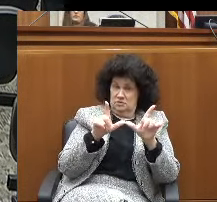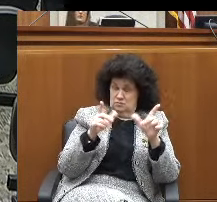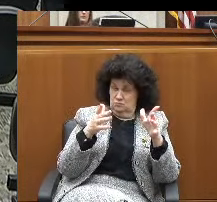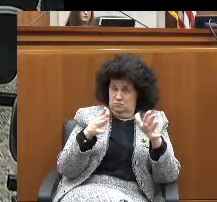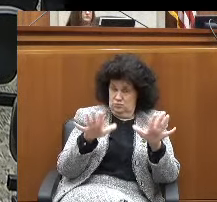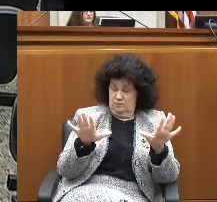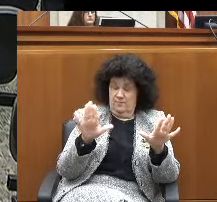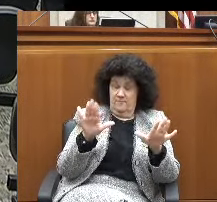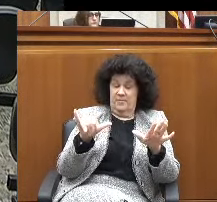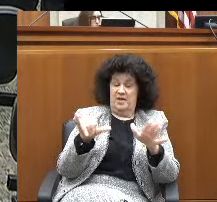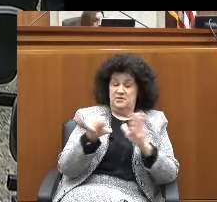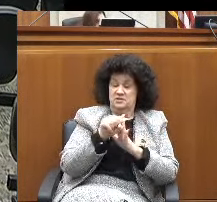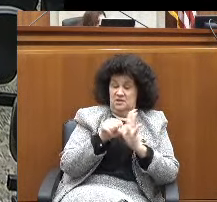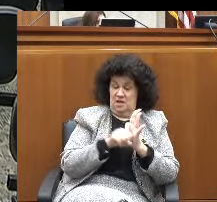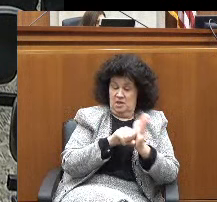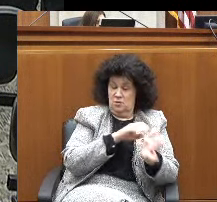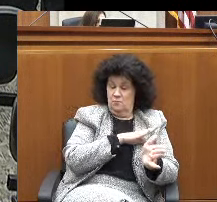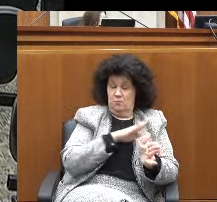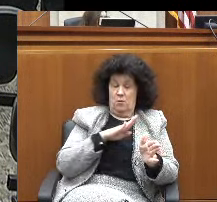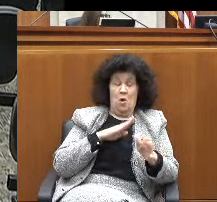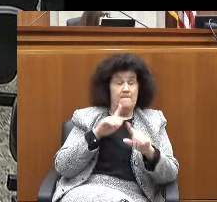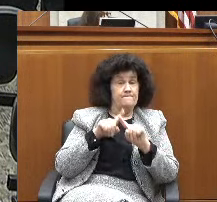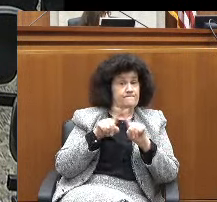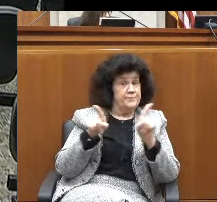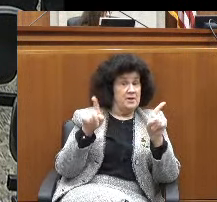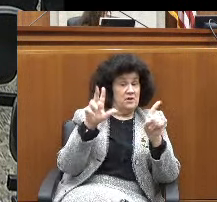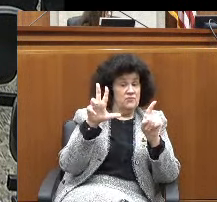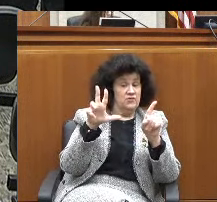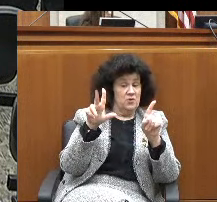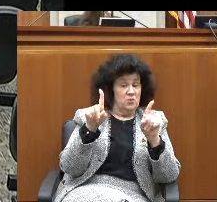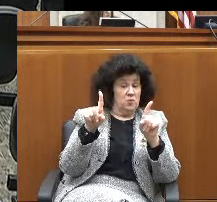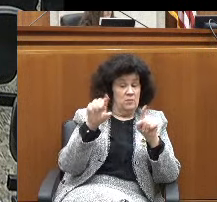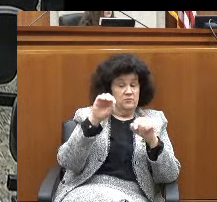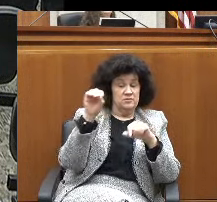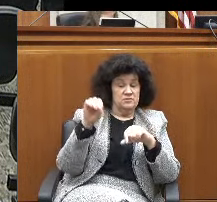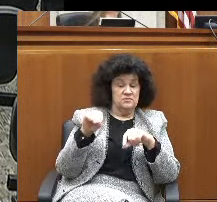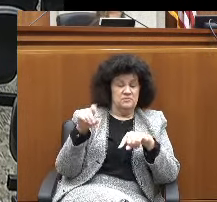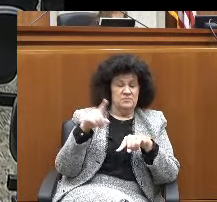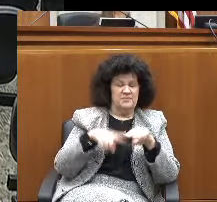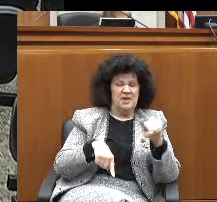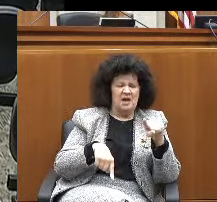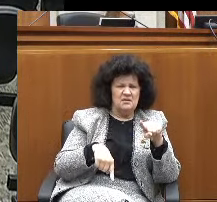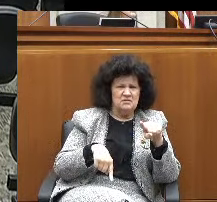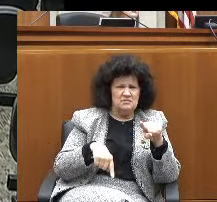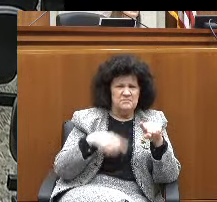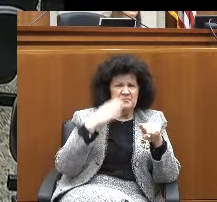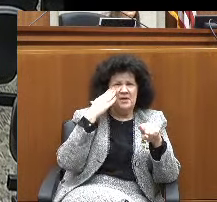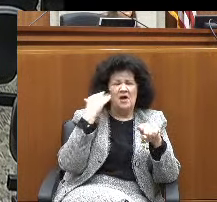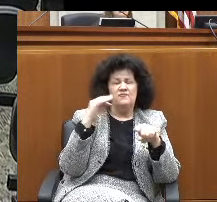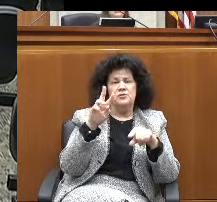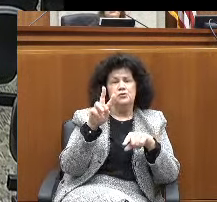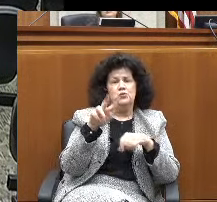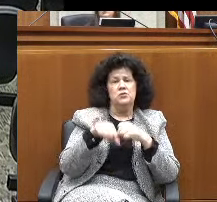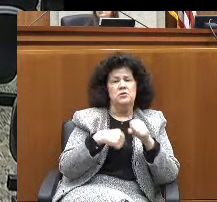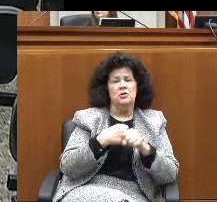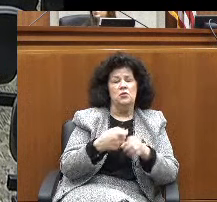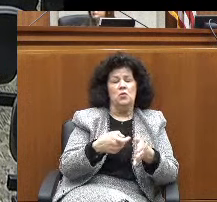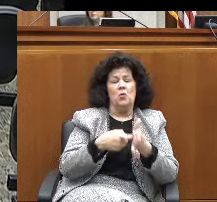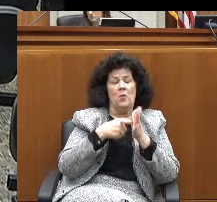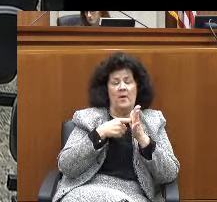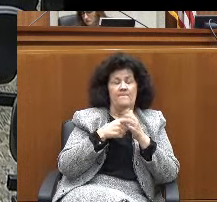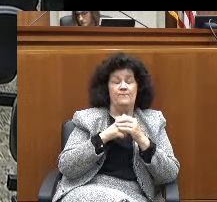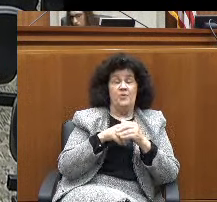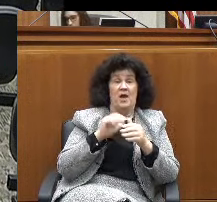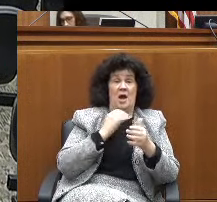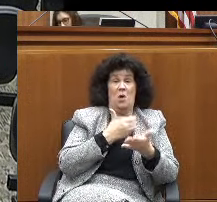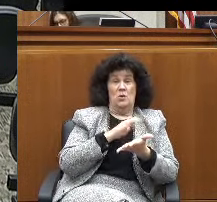Board of Nursing. But 31% of those applicants were not eligible because of this 2-year requirement. In a school system the size